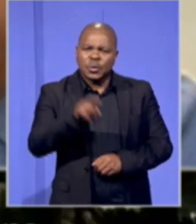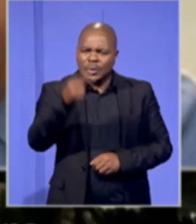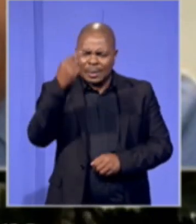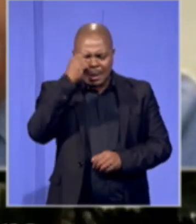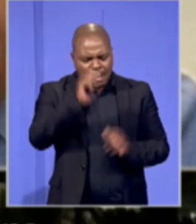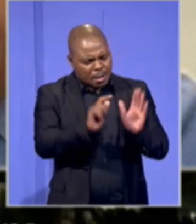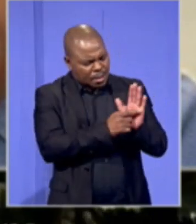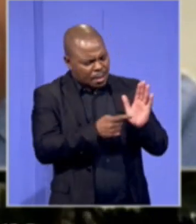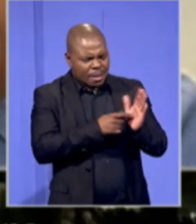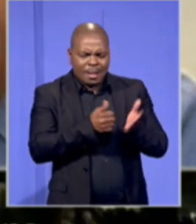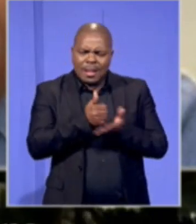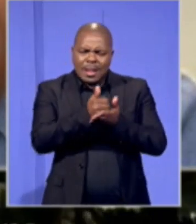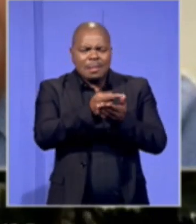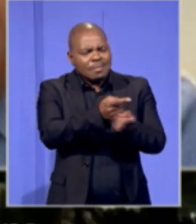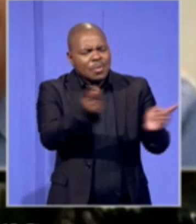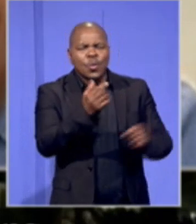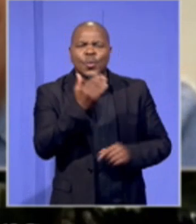tswele mamolemo.